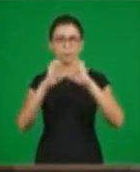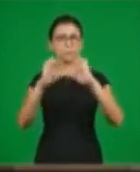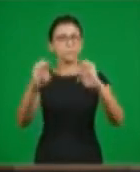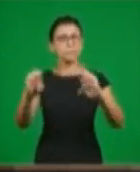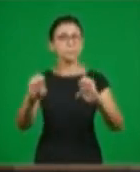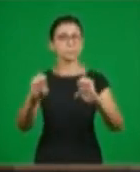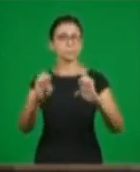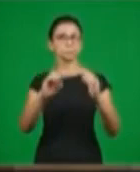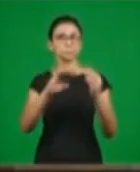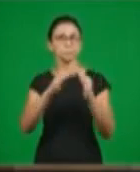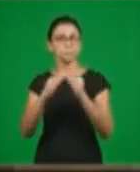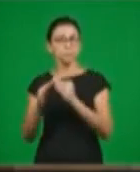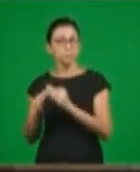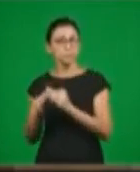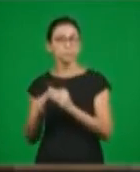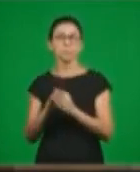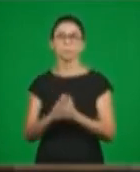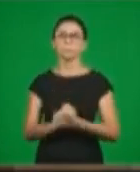doing